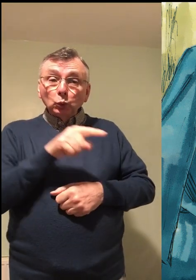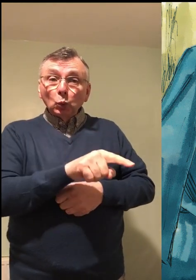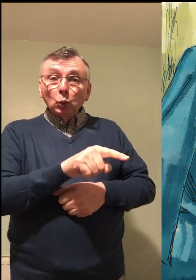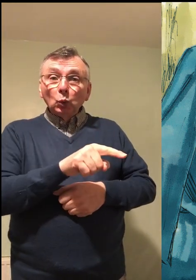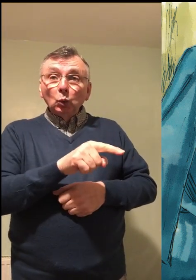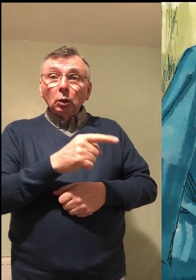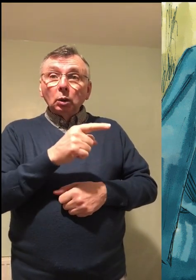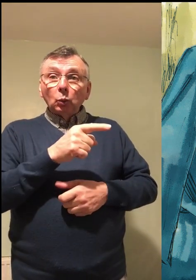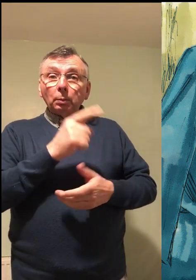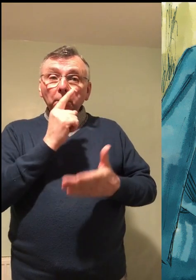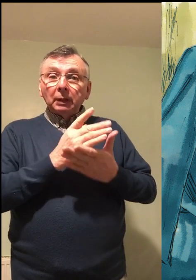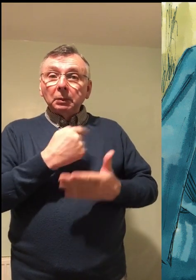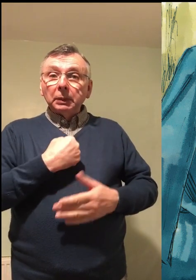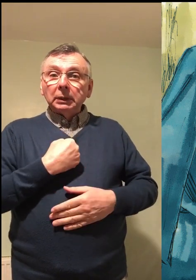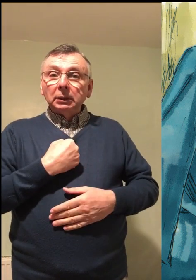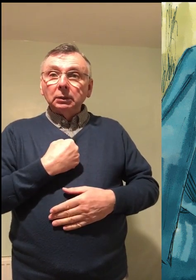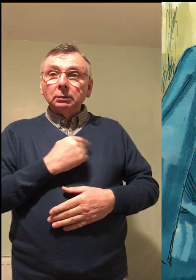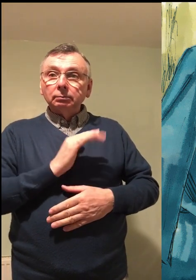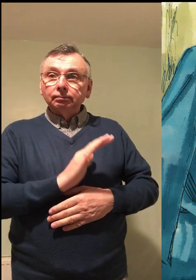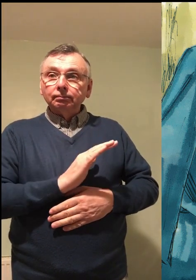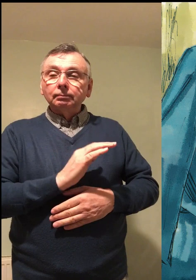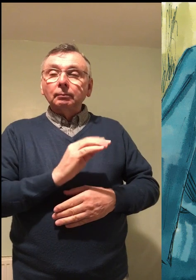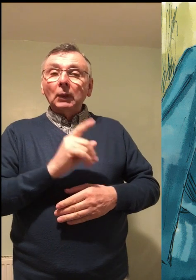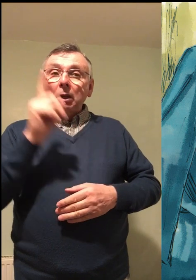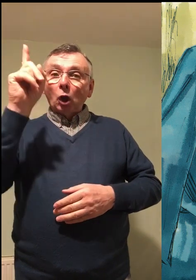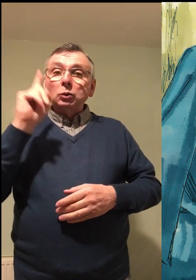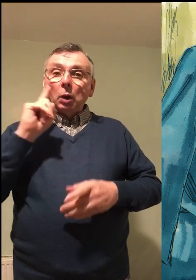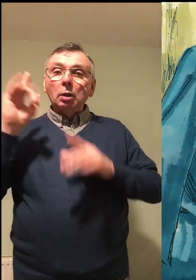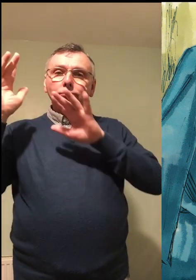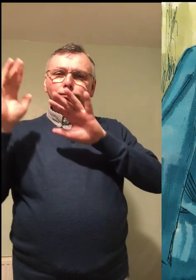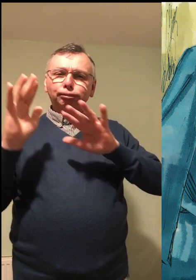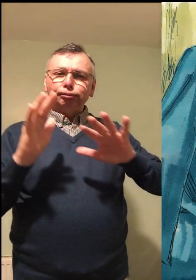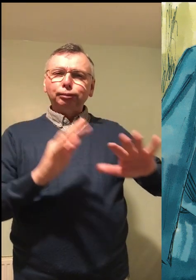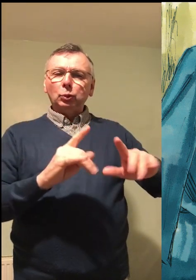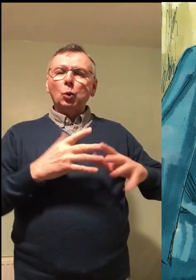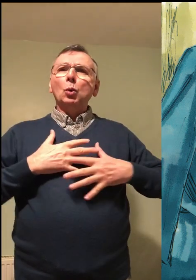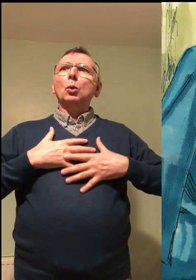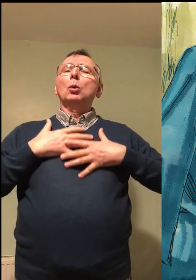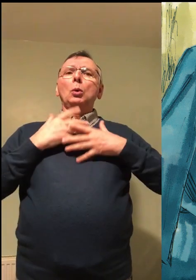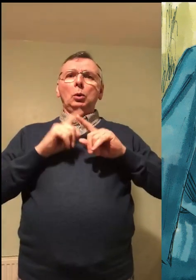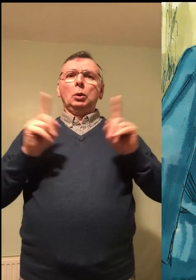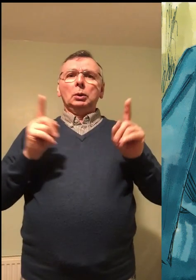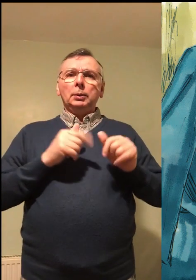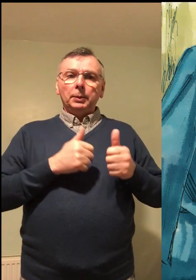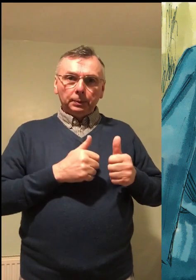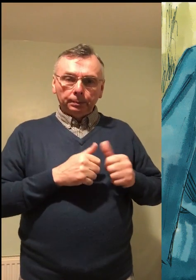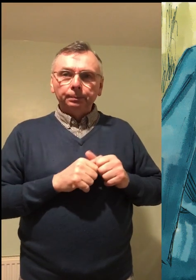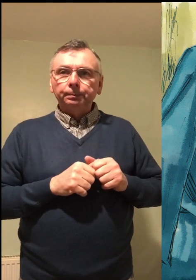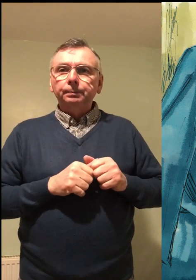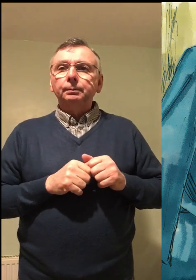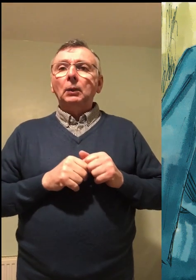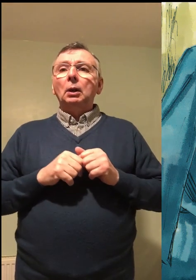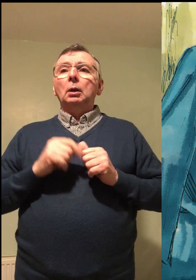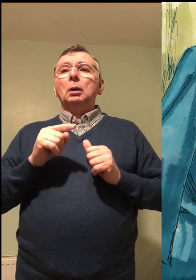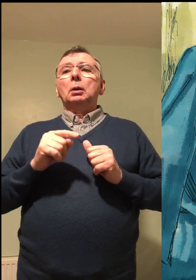has been there 4 days. Then Jesus said, "Did I not tell you that if you believe, you